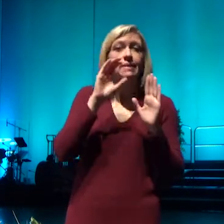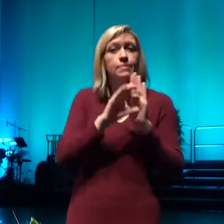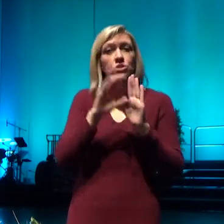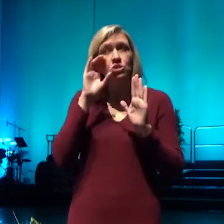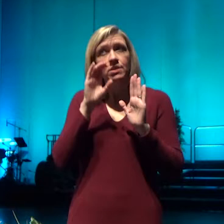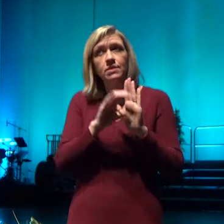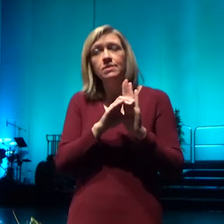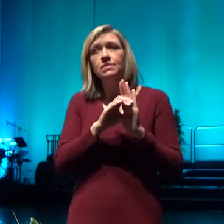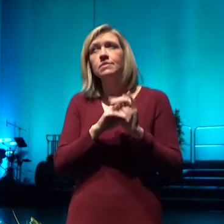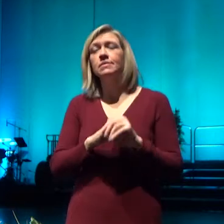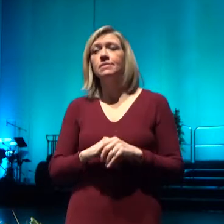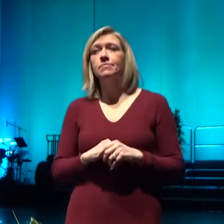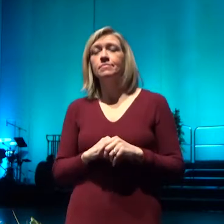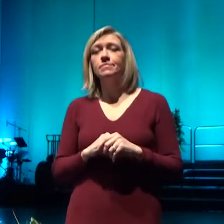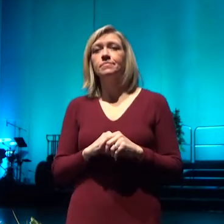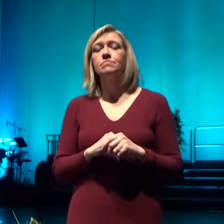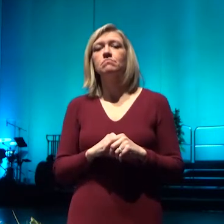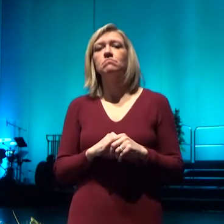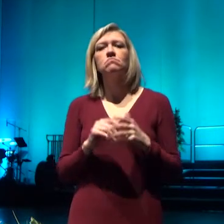images,